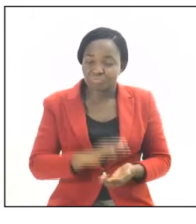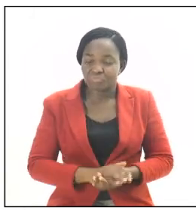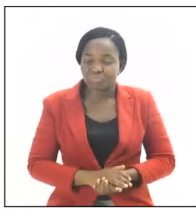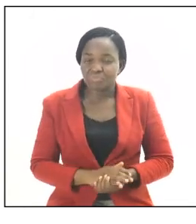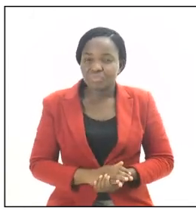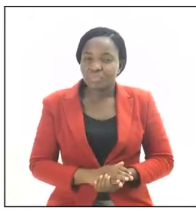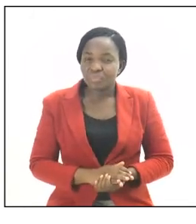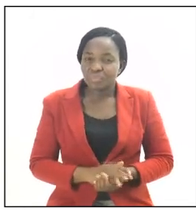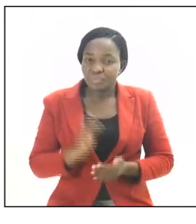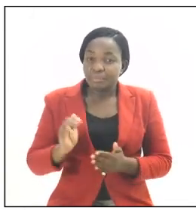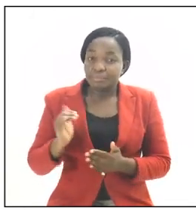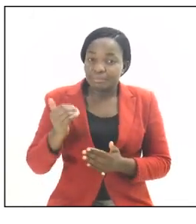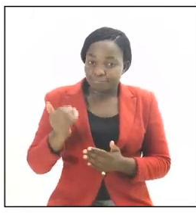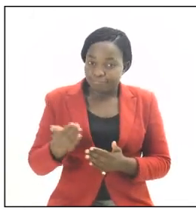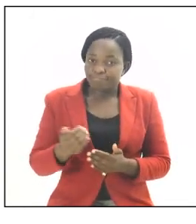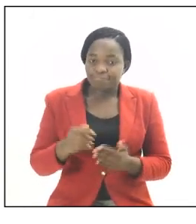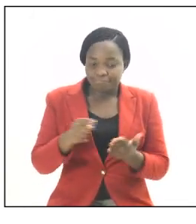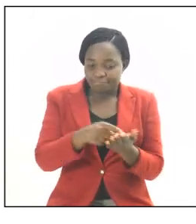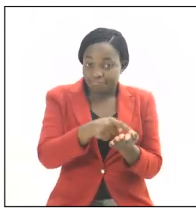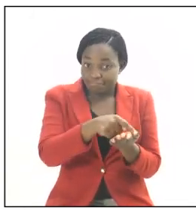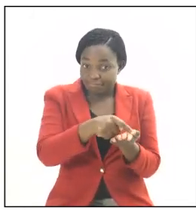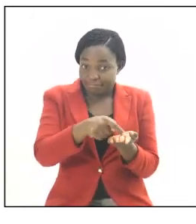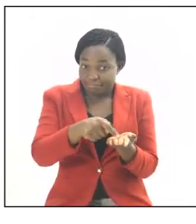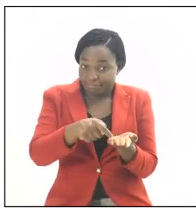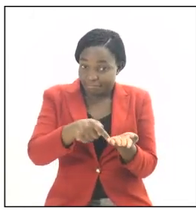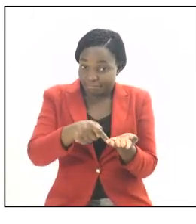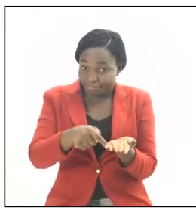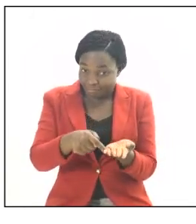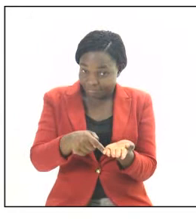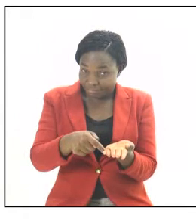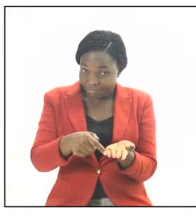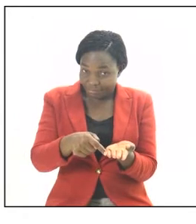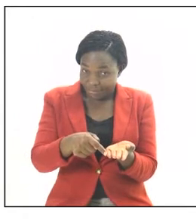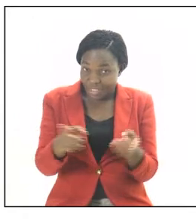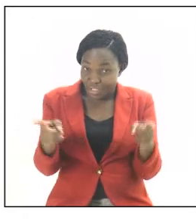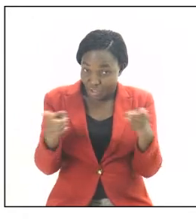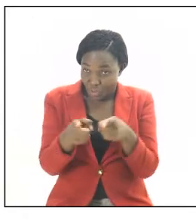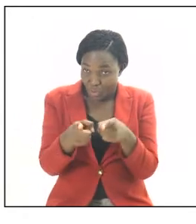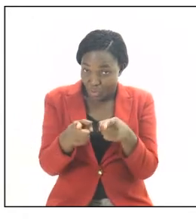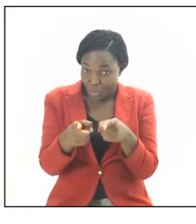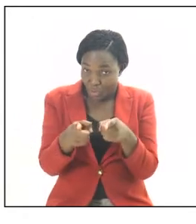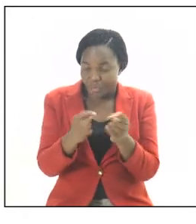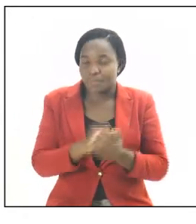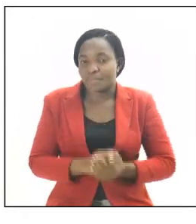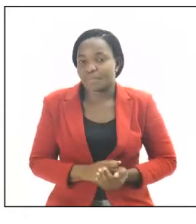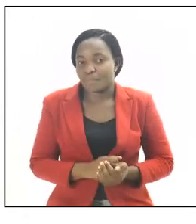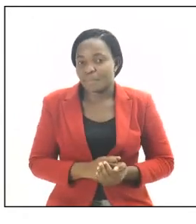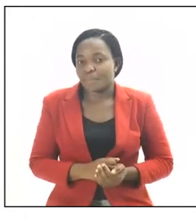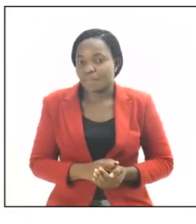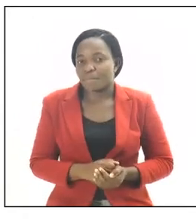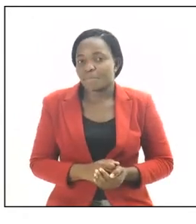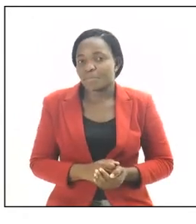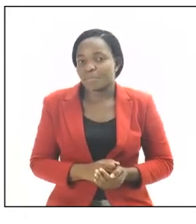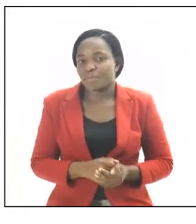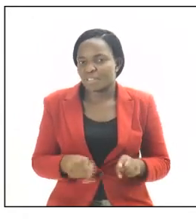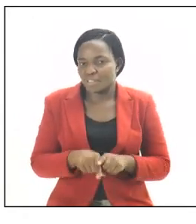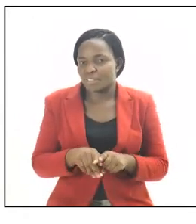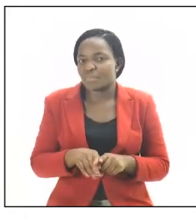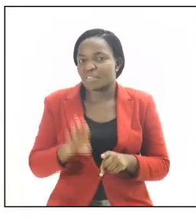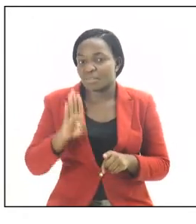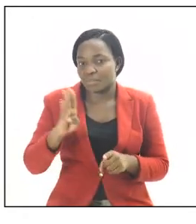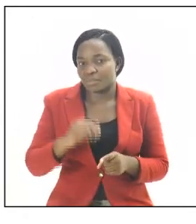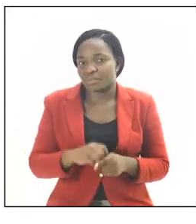And we do the same with the line that runs down, the short diagonal. It is the same as the breadth,